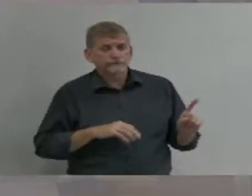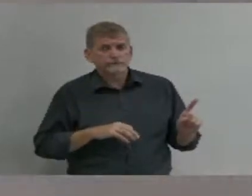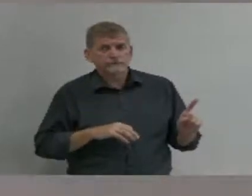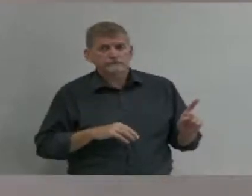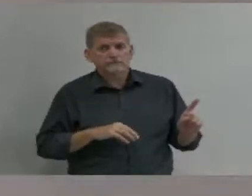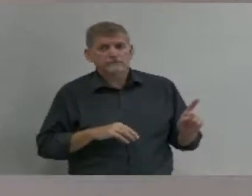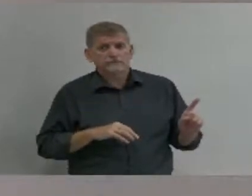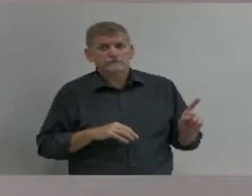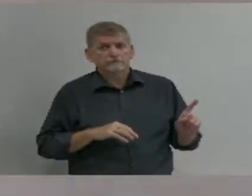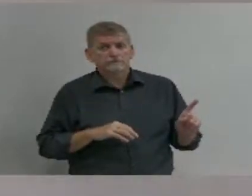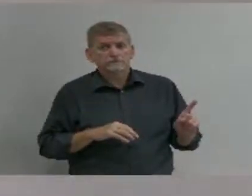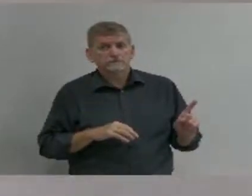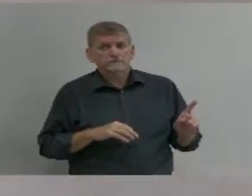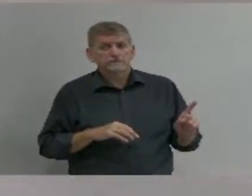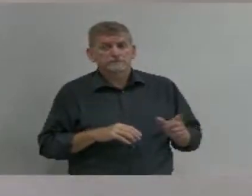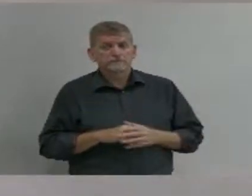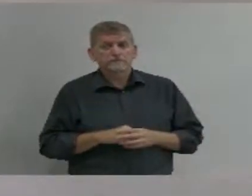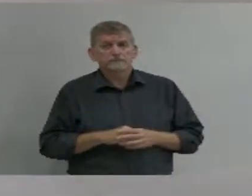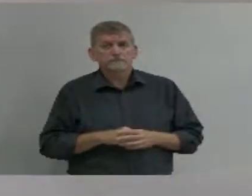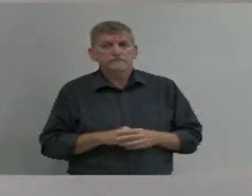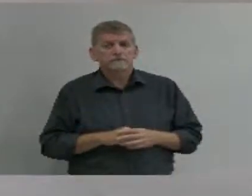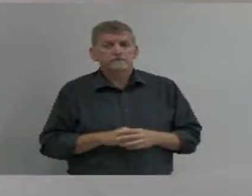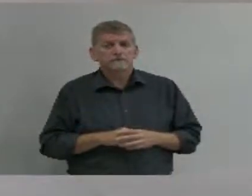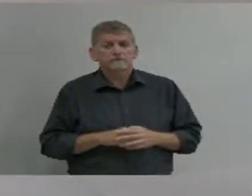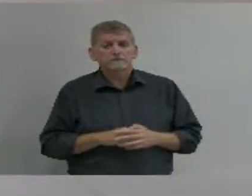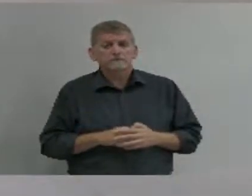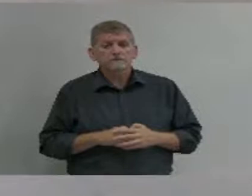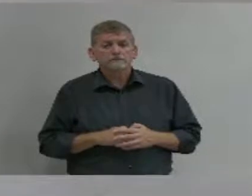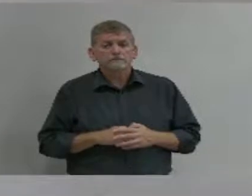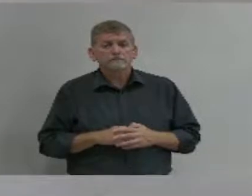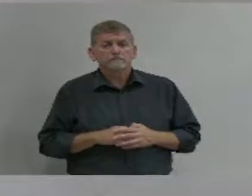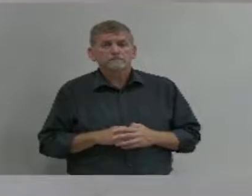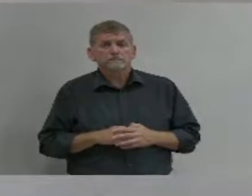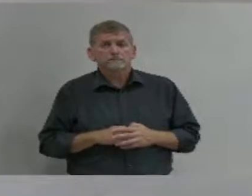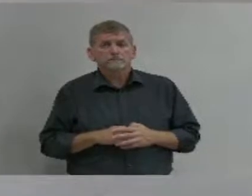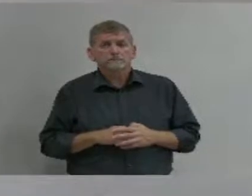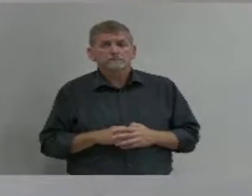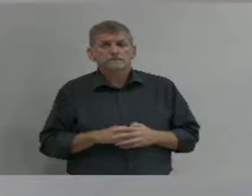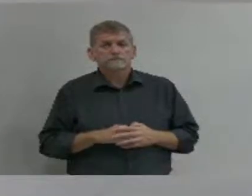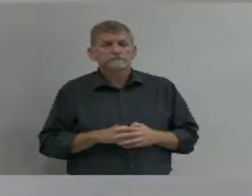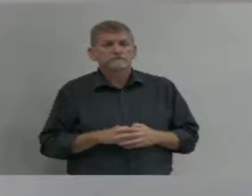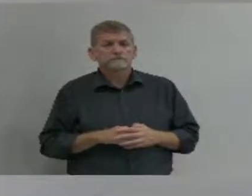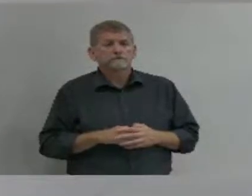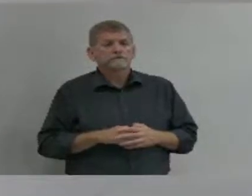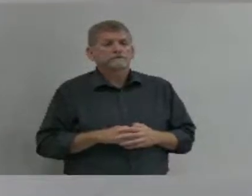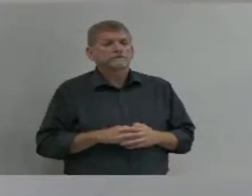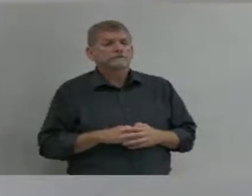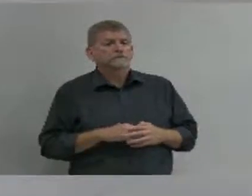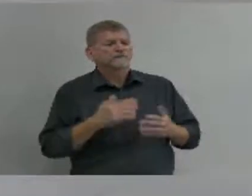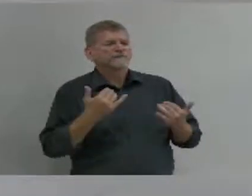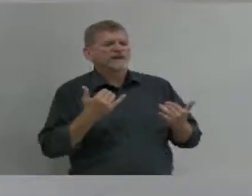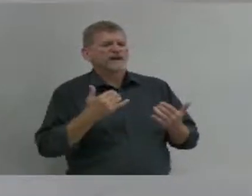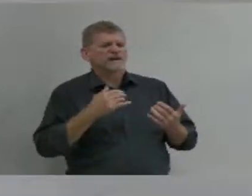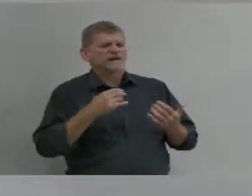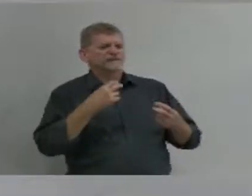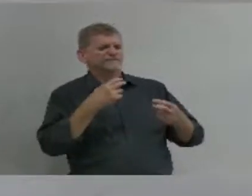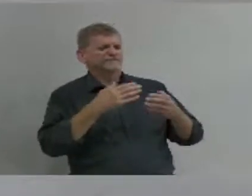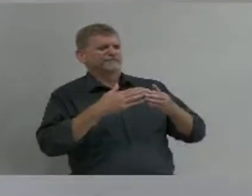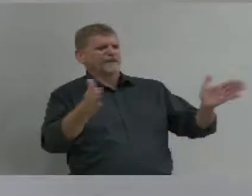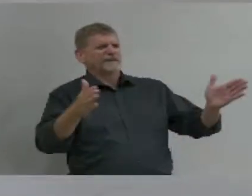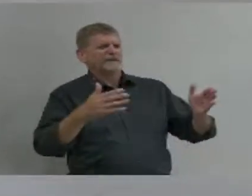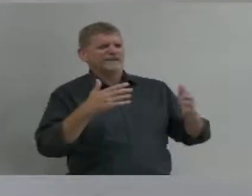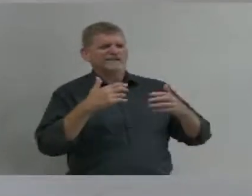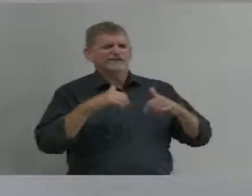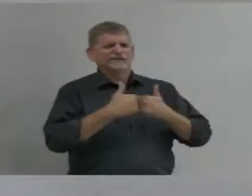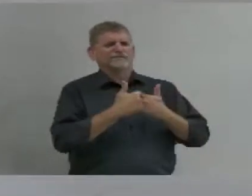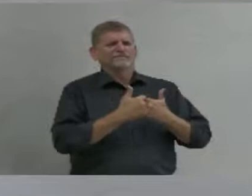really you hit the nail on the head there. It becomes an issue for the public if it gets to a point where it starts